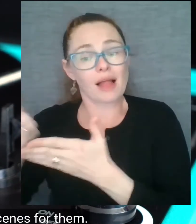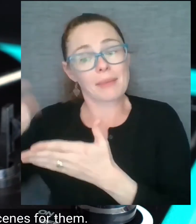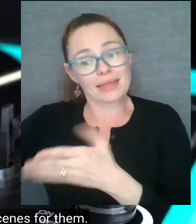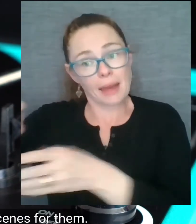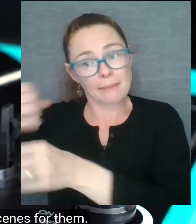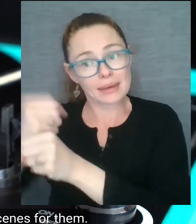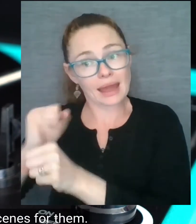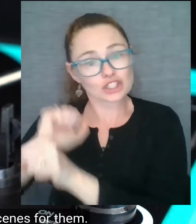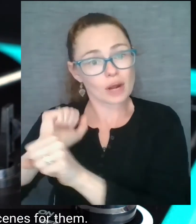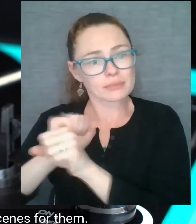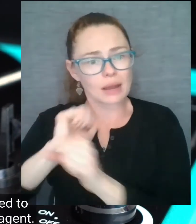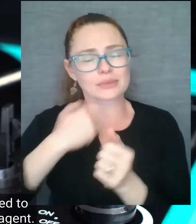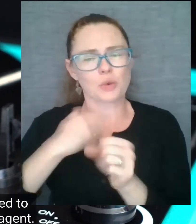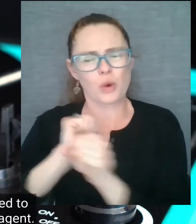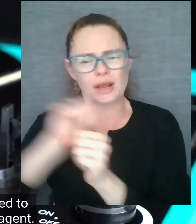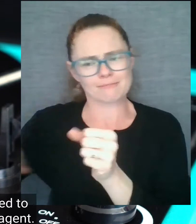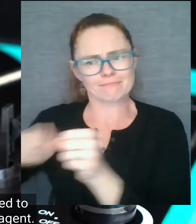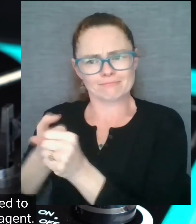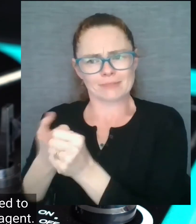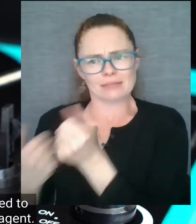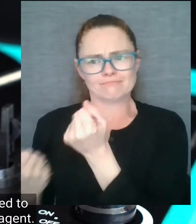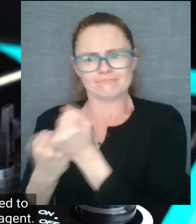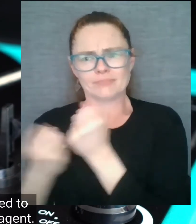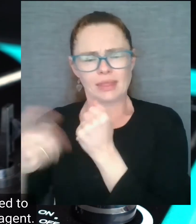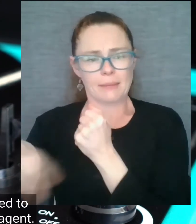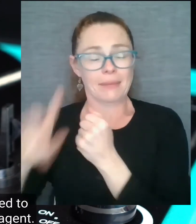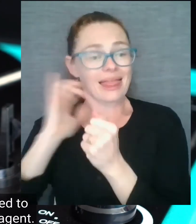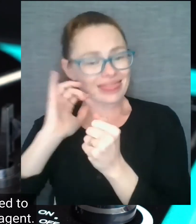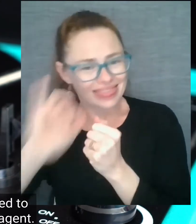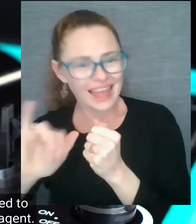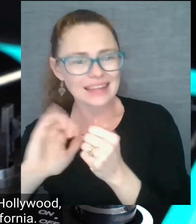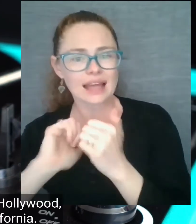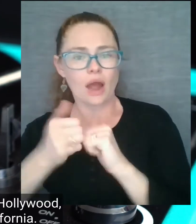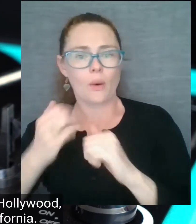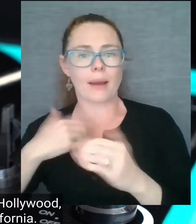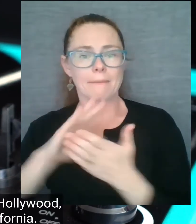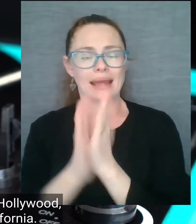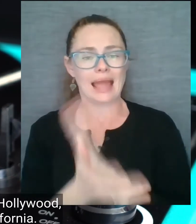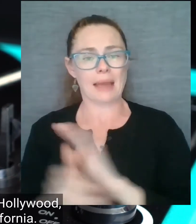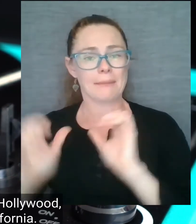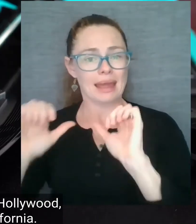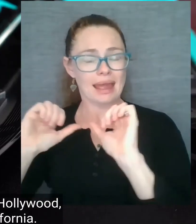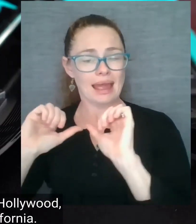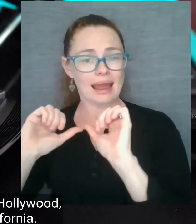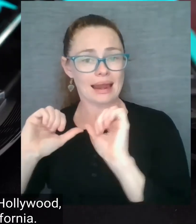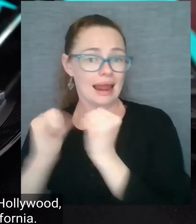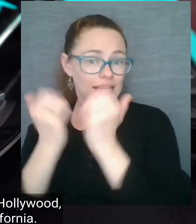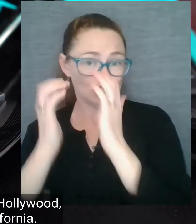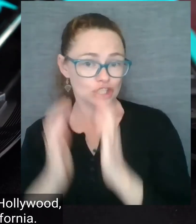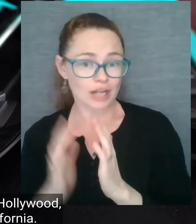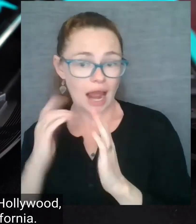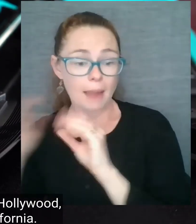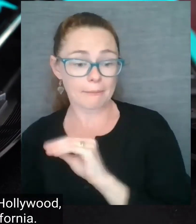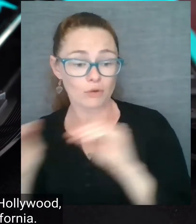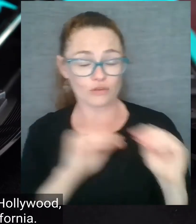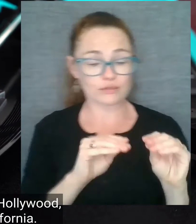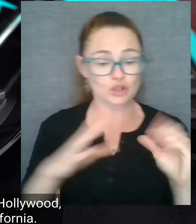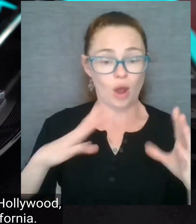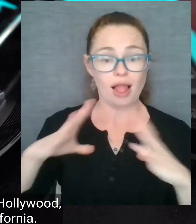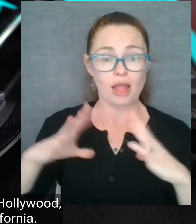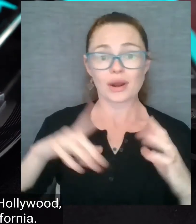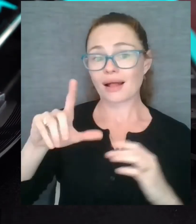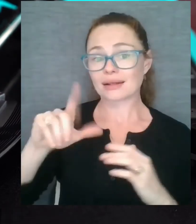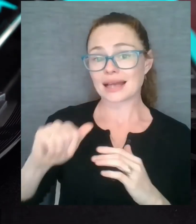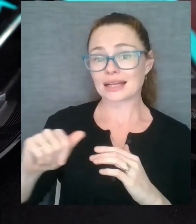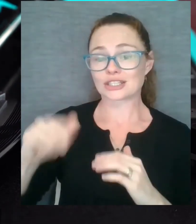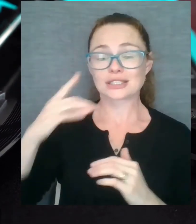the scenes for them. And that really led to my career as an agent, and then I moved to Hollywood, Los Angeles,